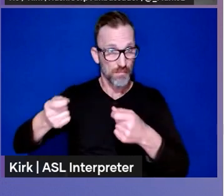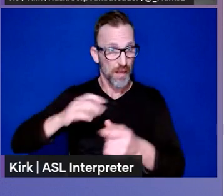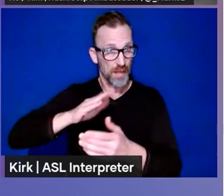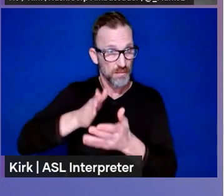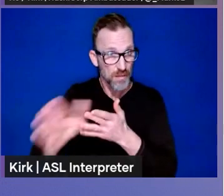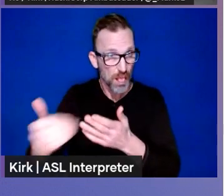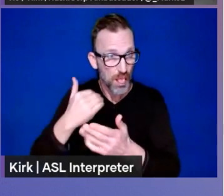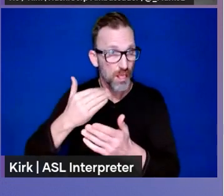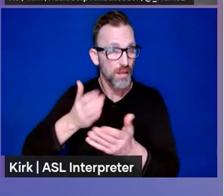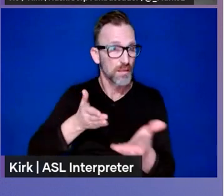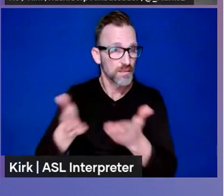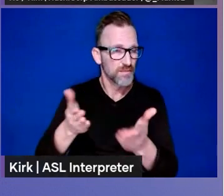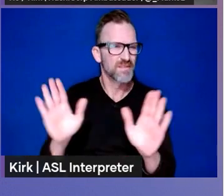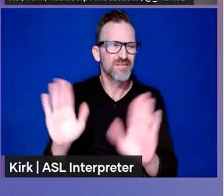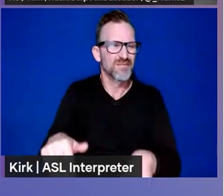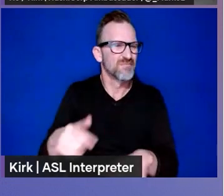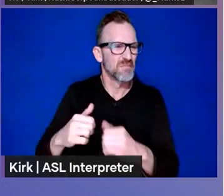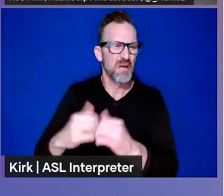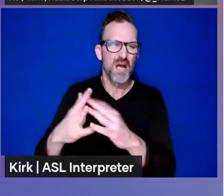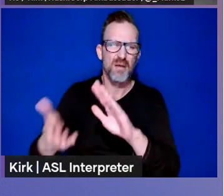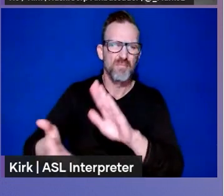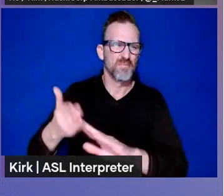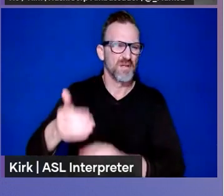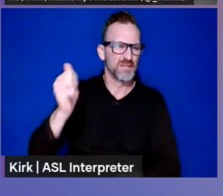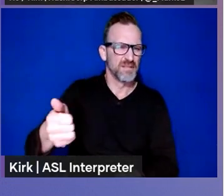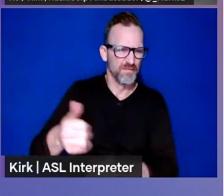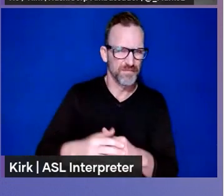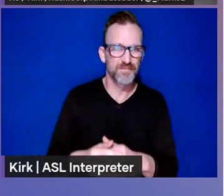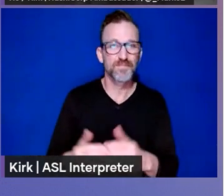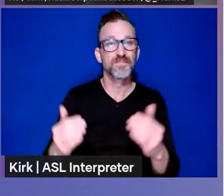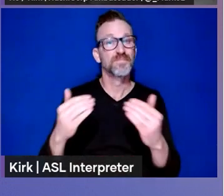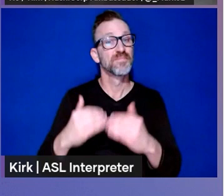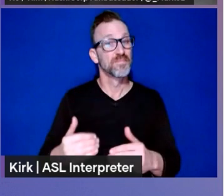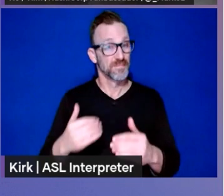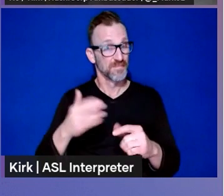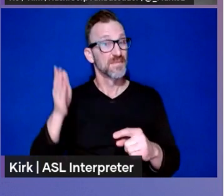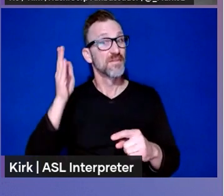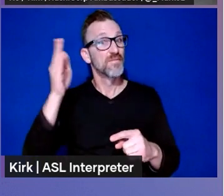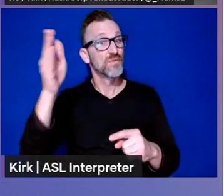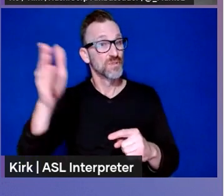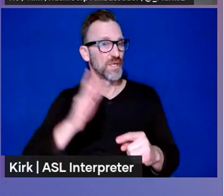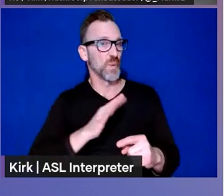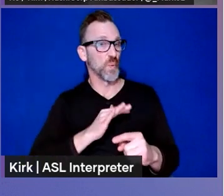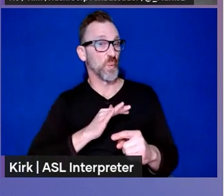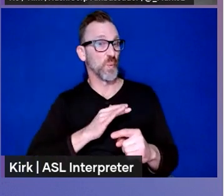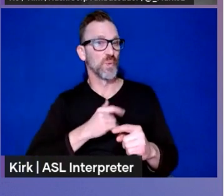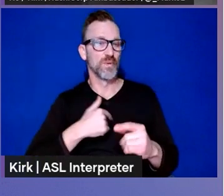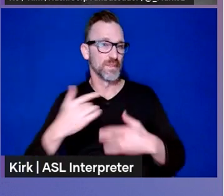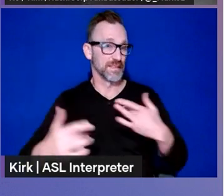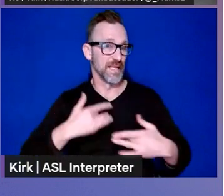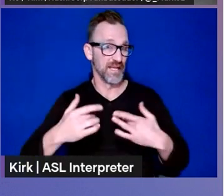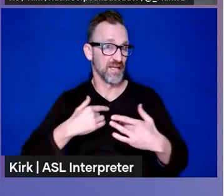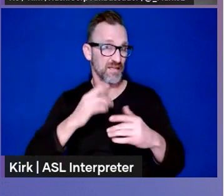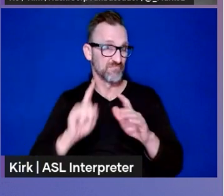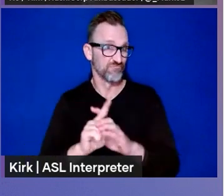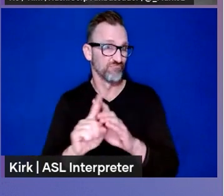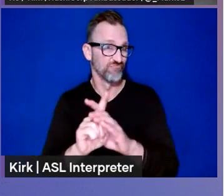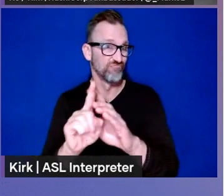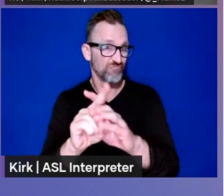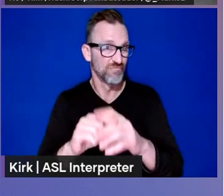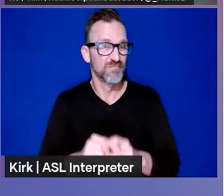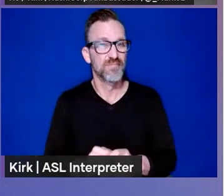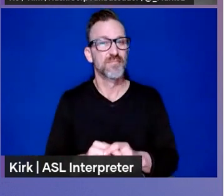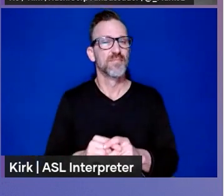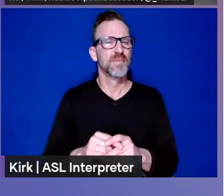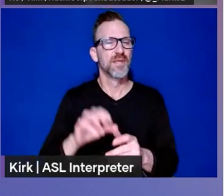deploy something. There are a couple of really exciting things coming up in the future on the roadmap. So there are custom pipelines